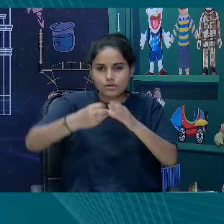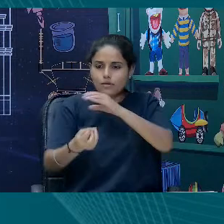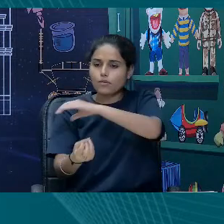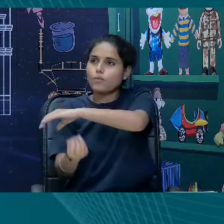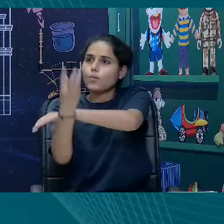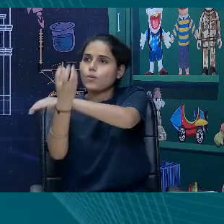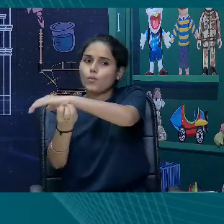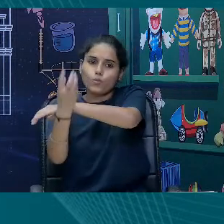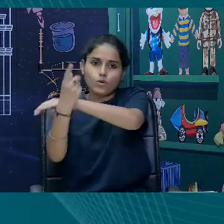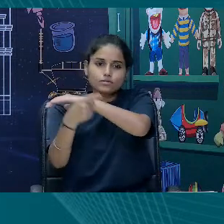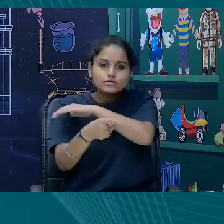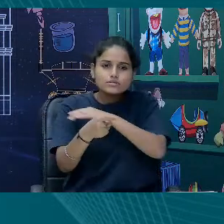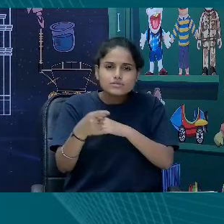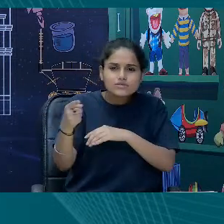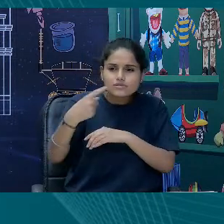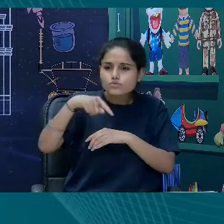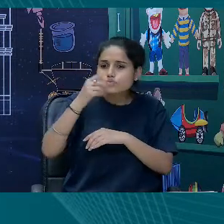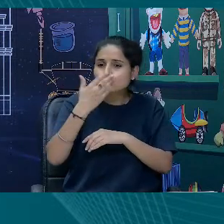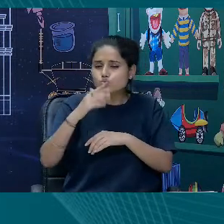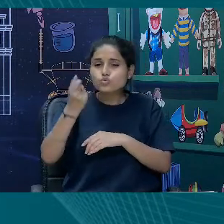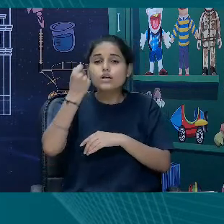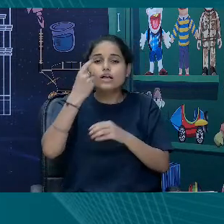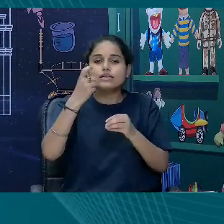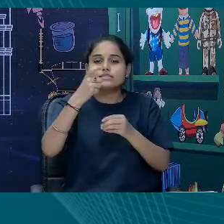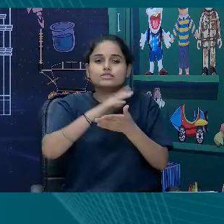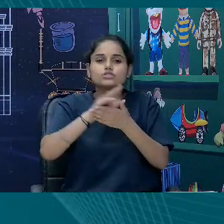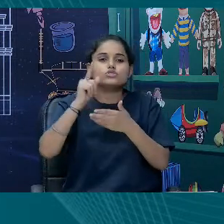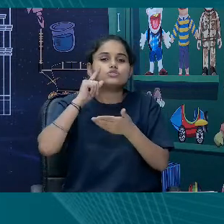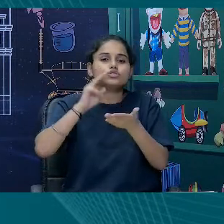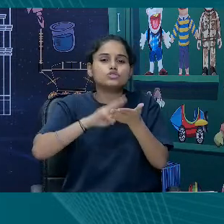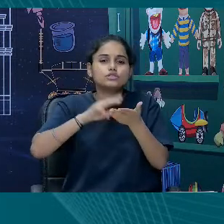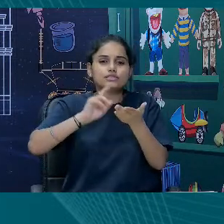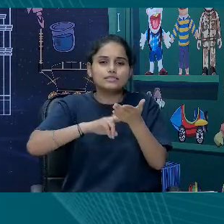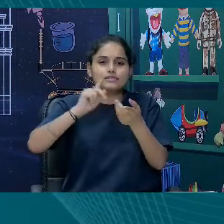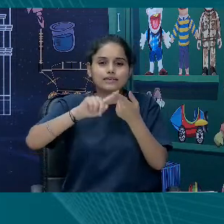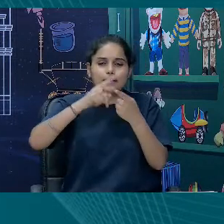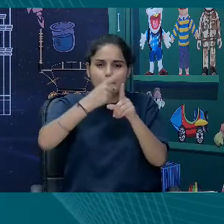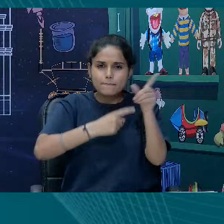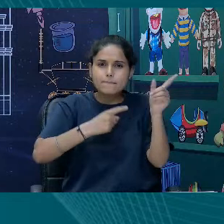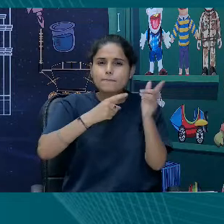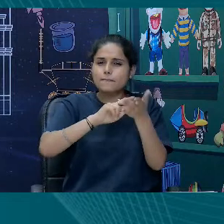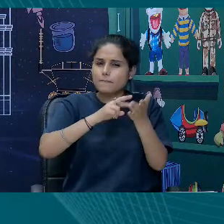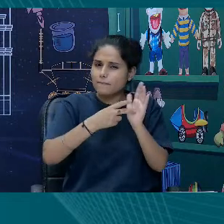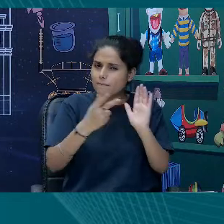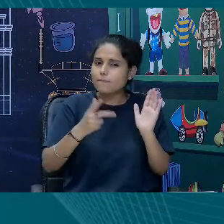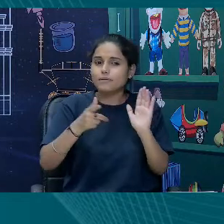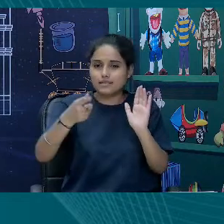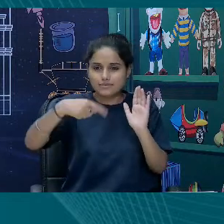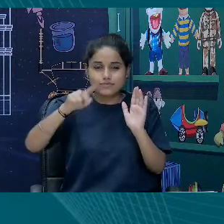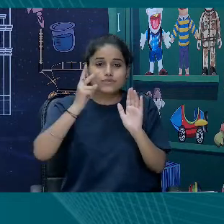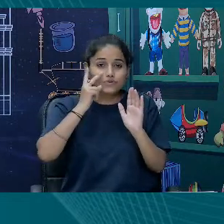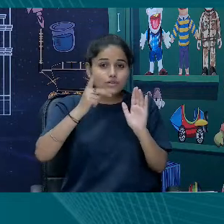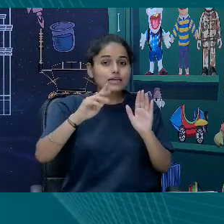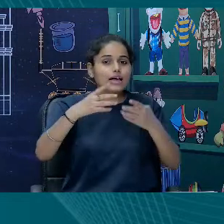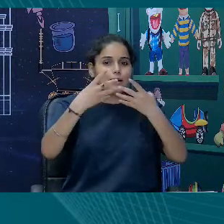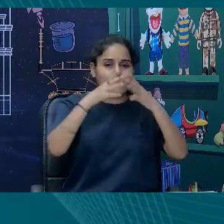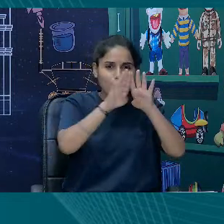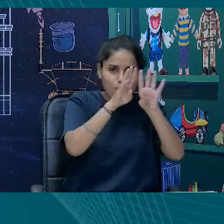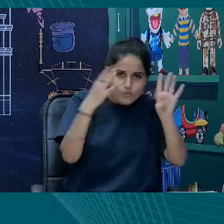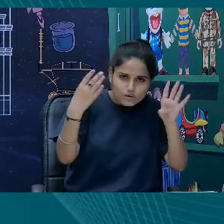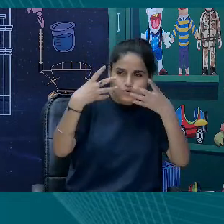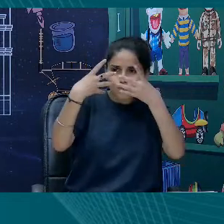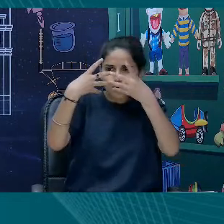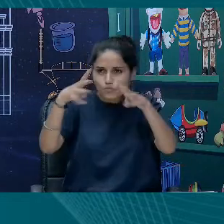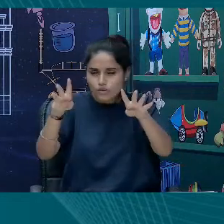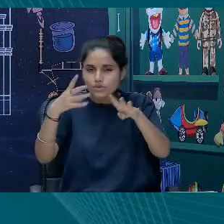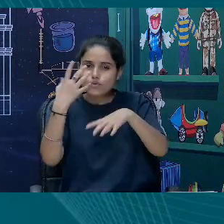an association what are chimneys, because a small child doesn't know what are chimneys. Right. So windows I've shown like how